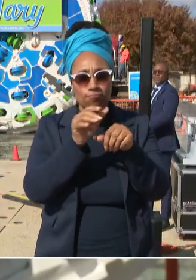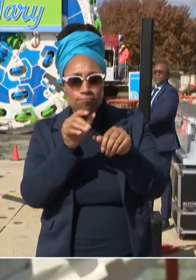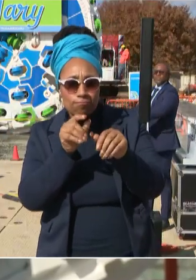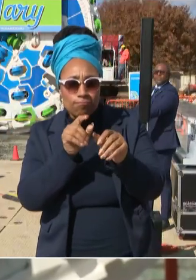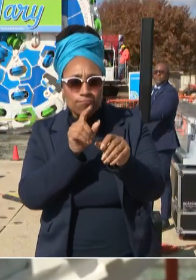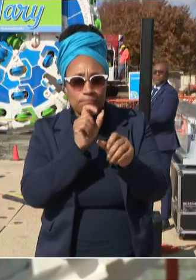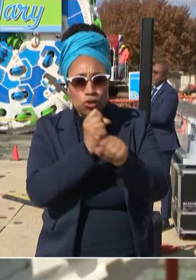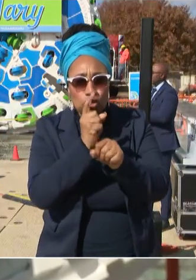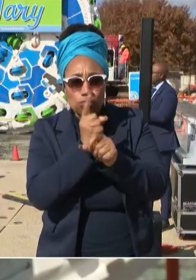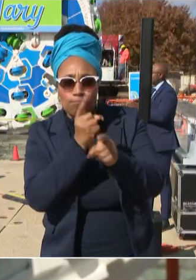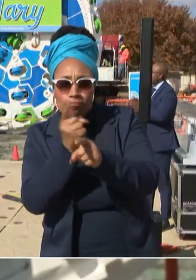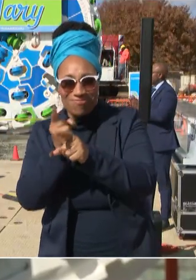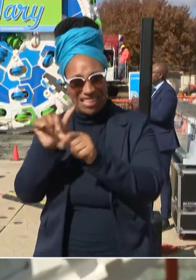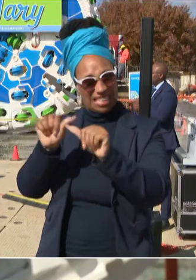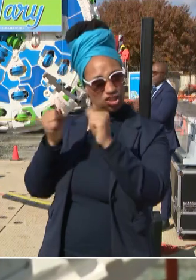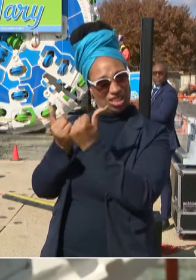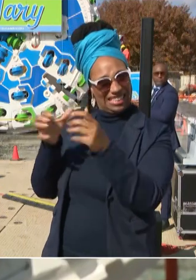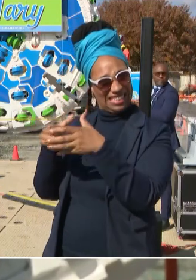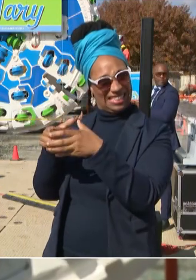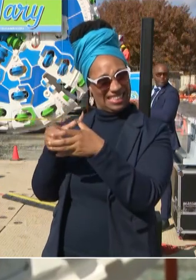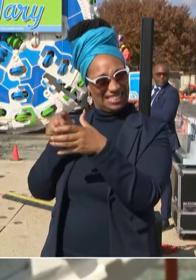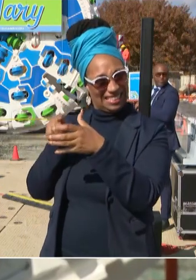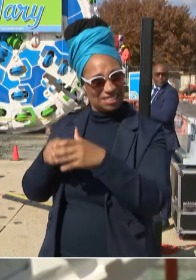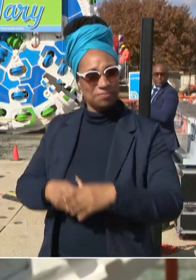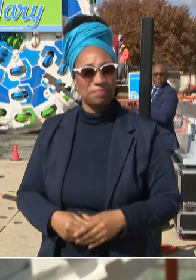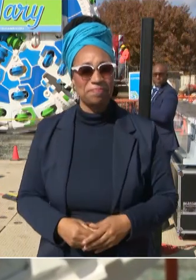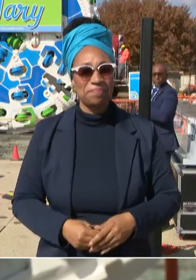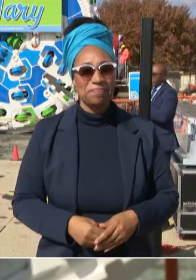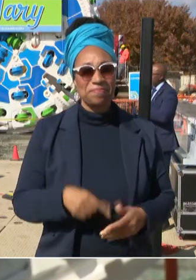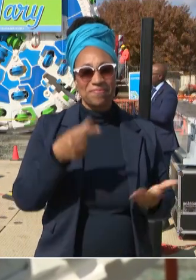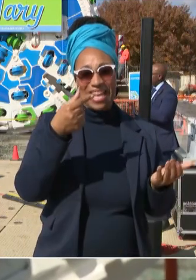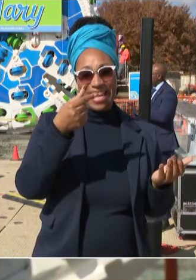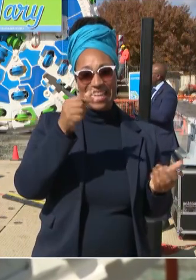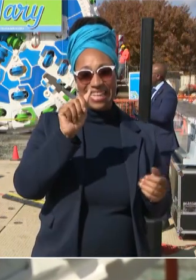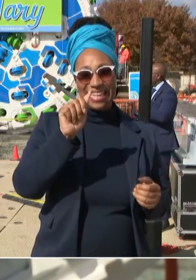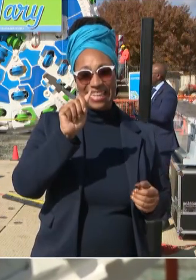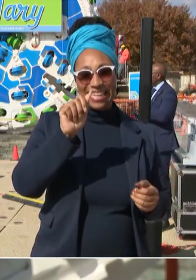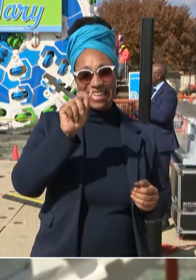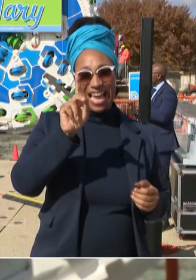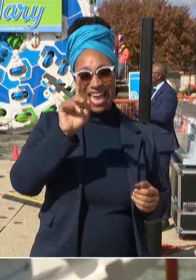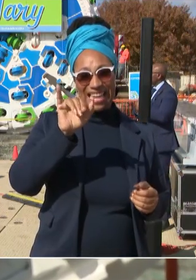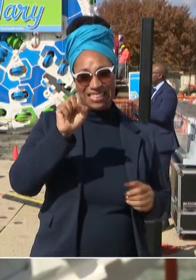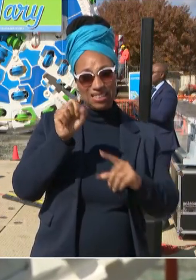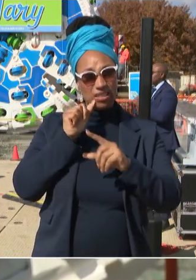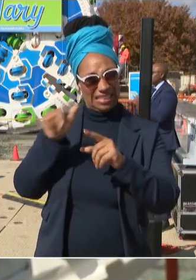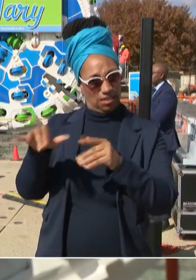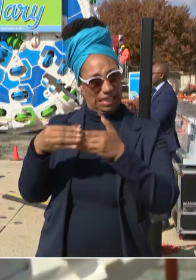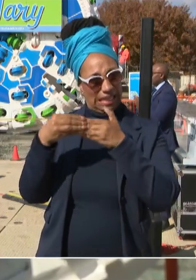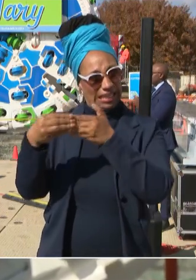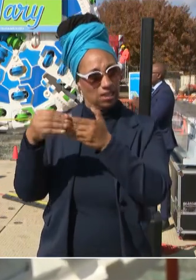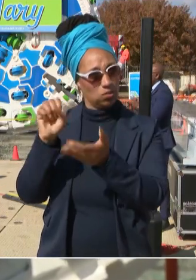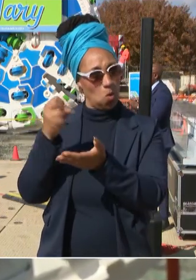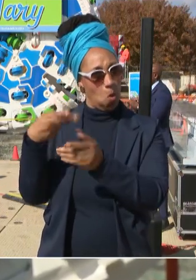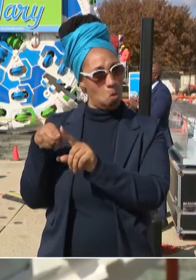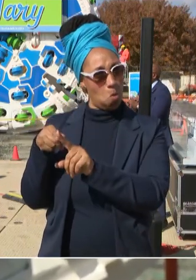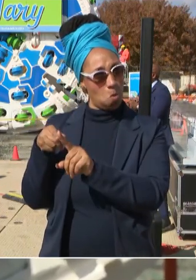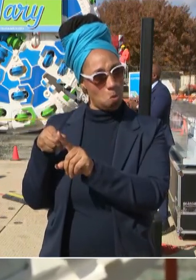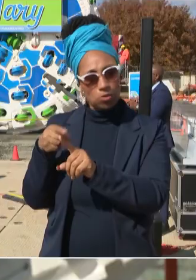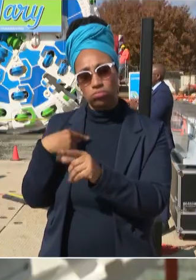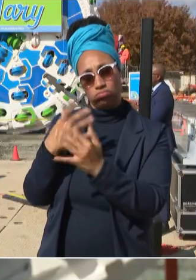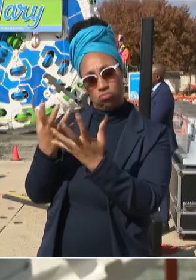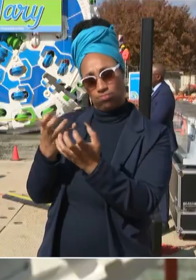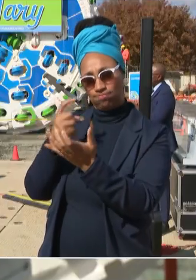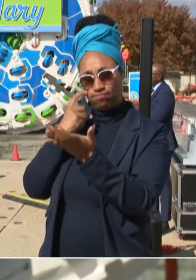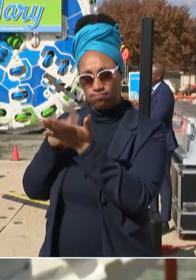critical link to and from our customers, ensuring the community's voice is at the center of our work. Thank you so much for being